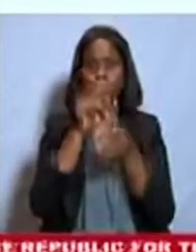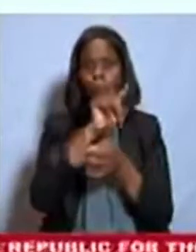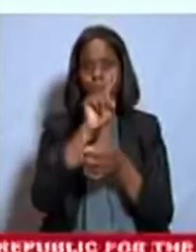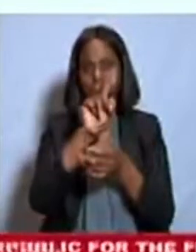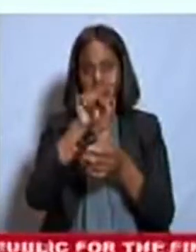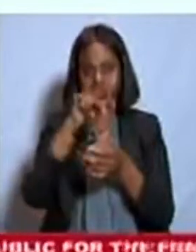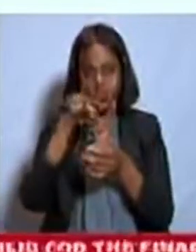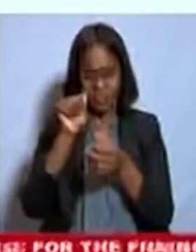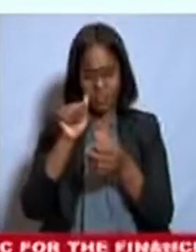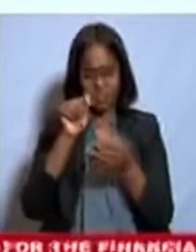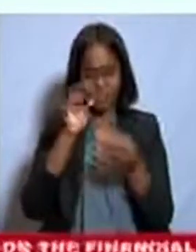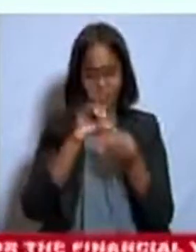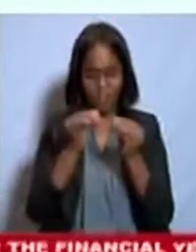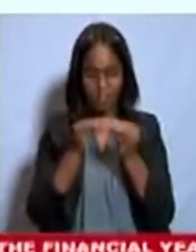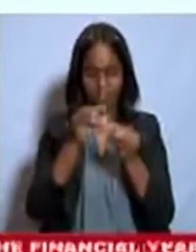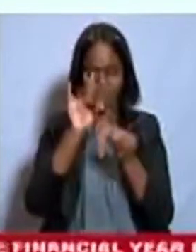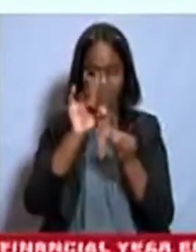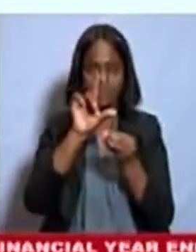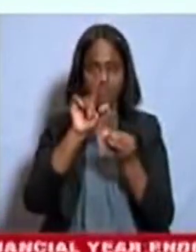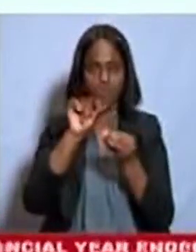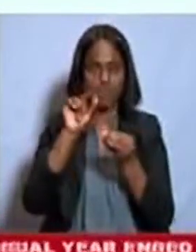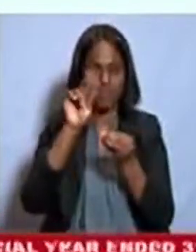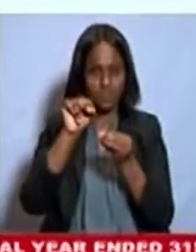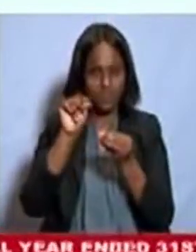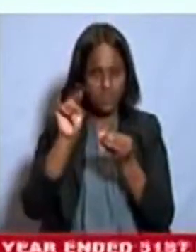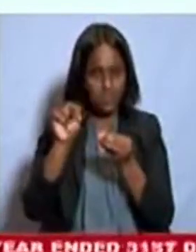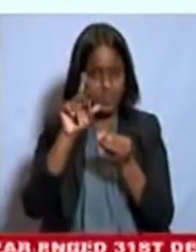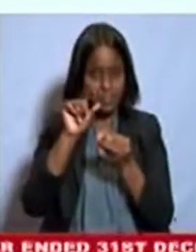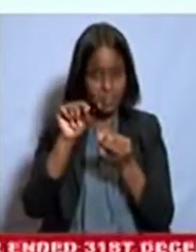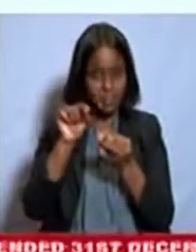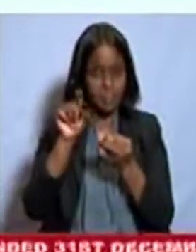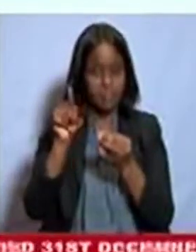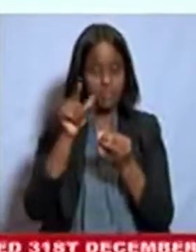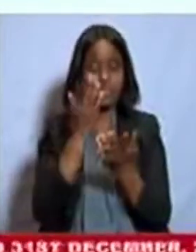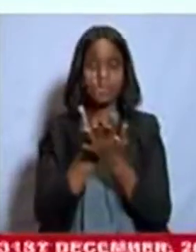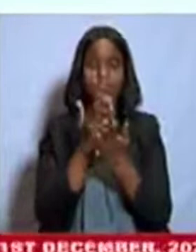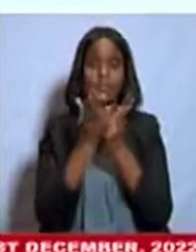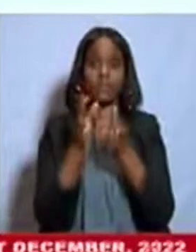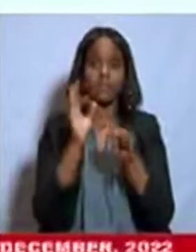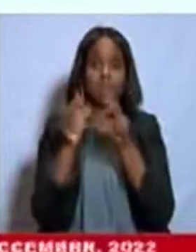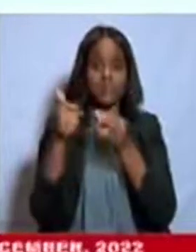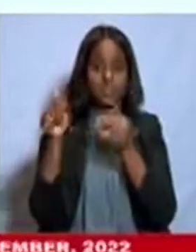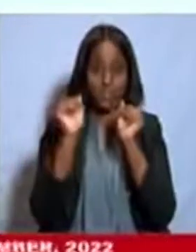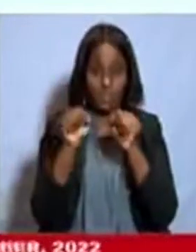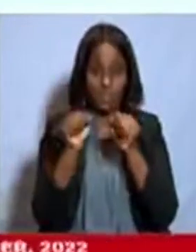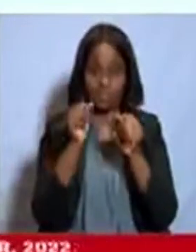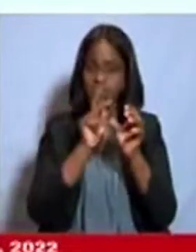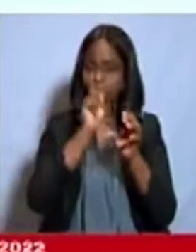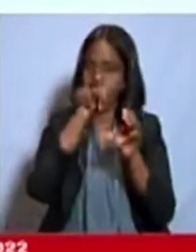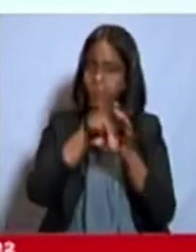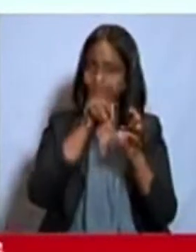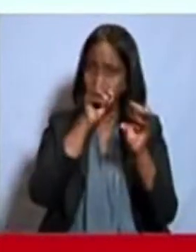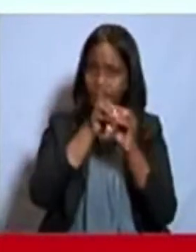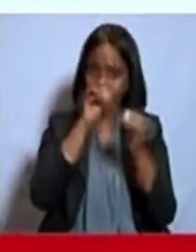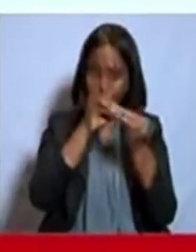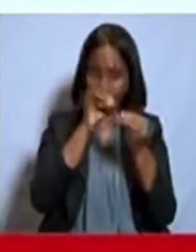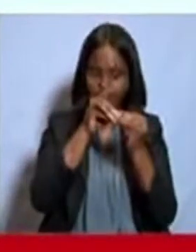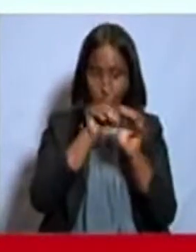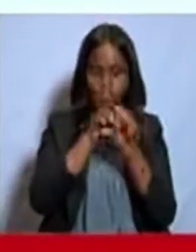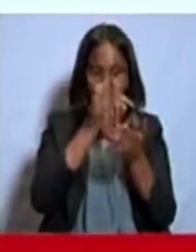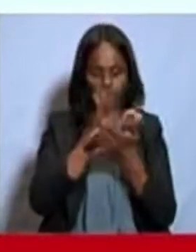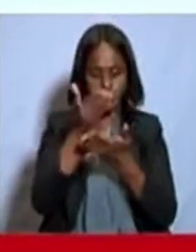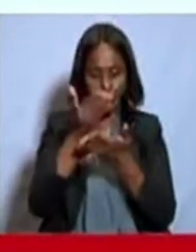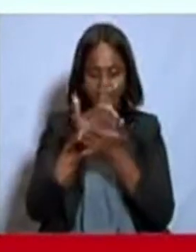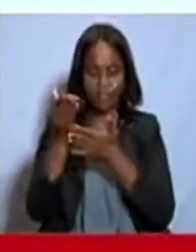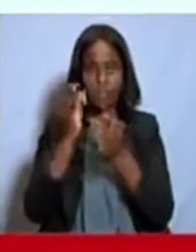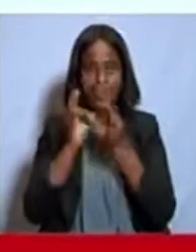of 2020 stipulates that a bidder is eligible to participate in a procurement if he